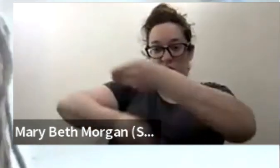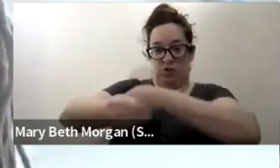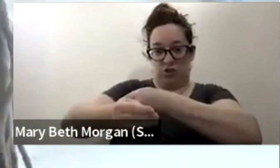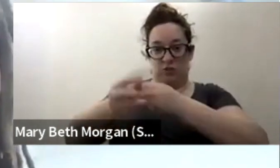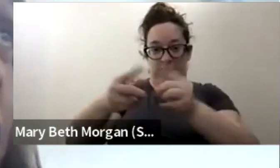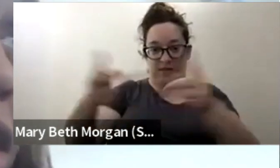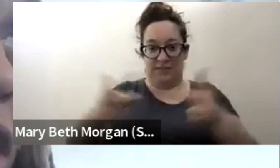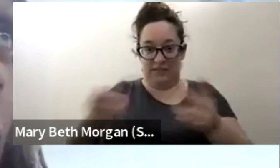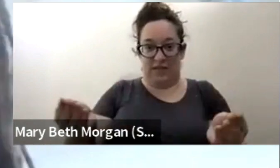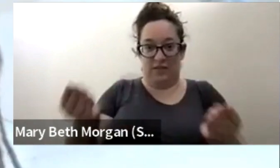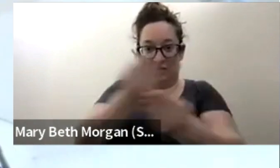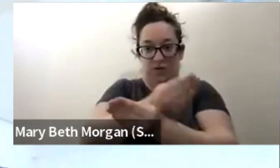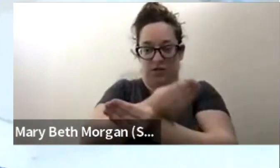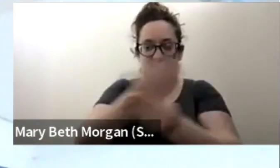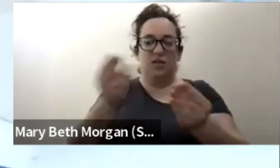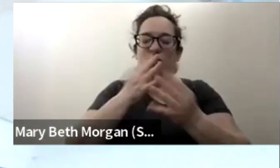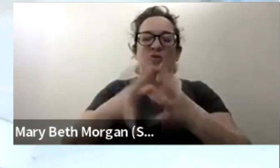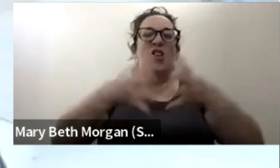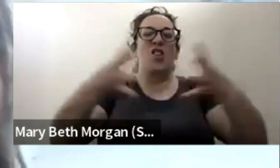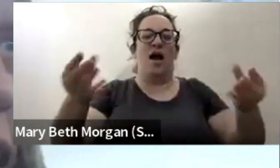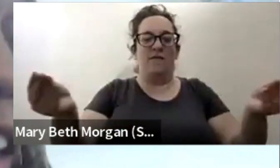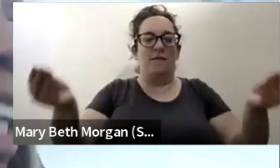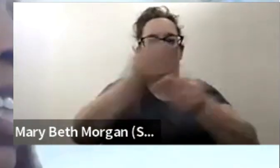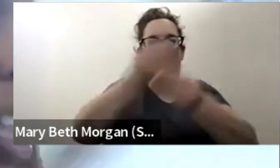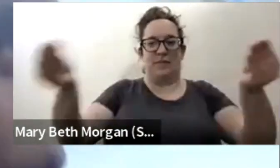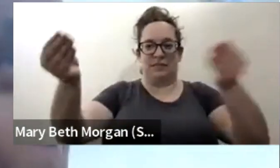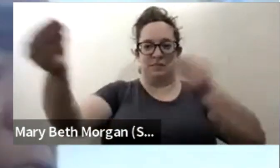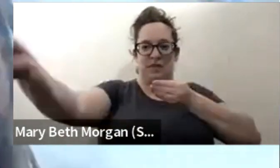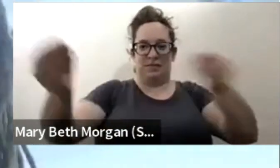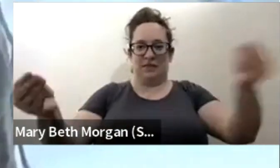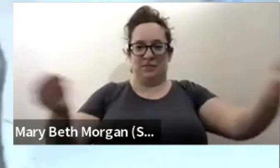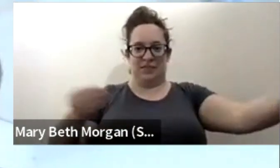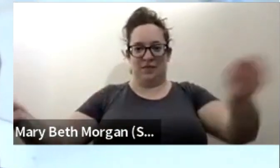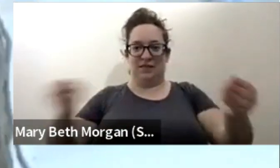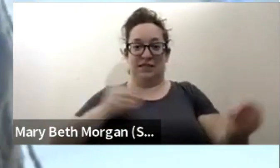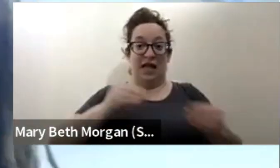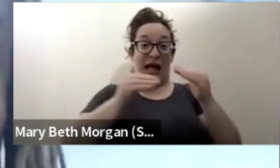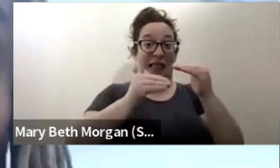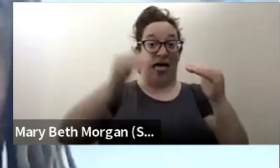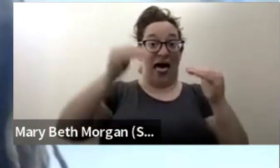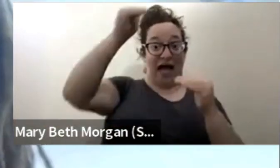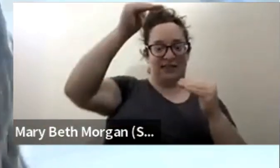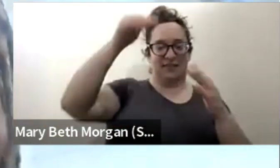and pretends that she is the servant and her servant is her. So there's a lot of